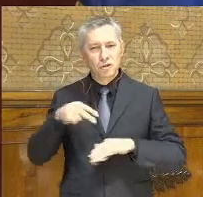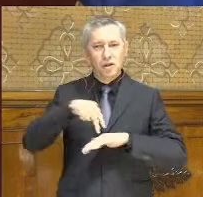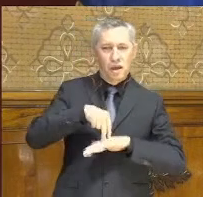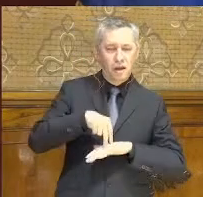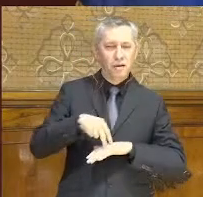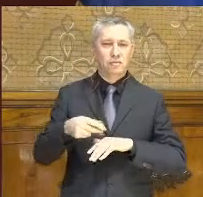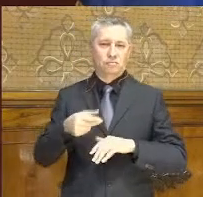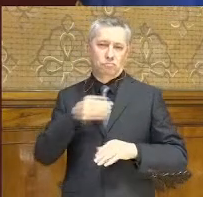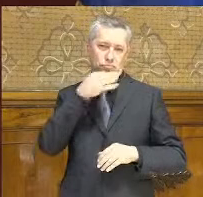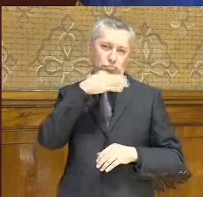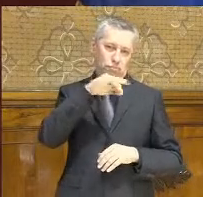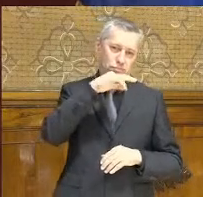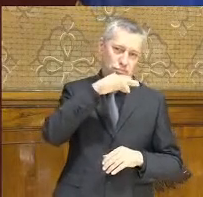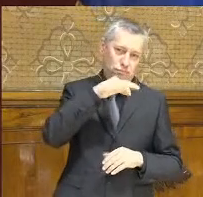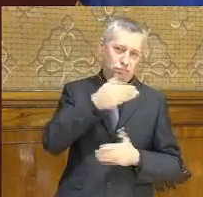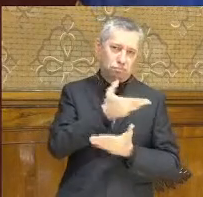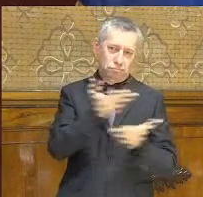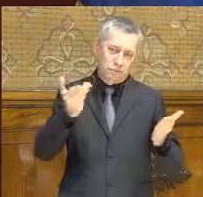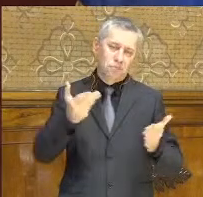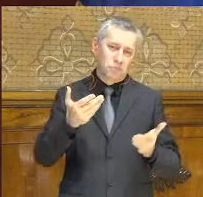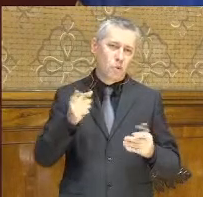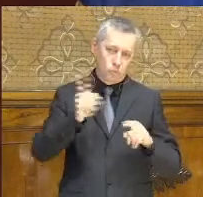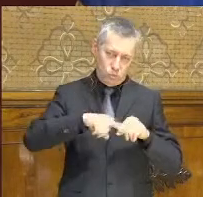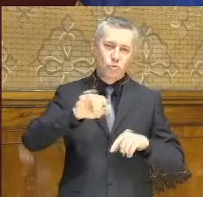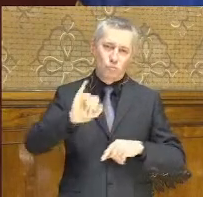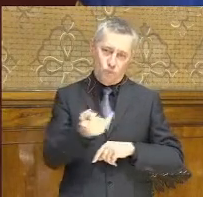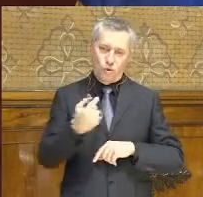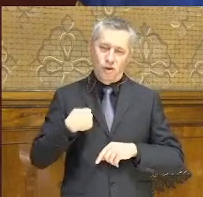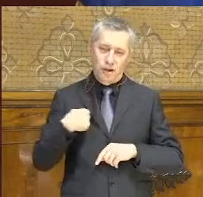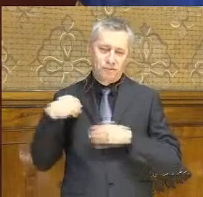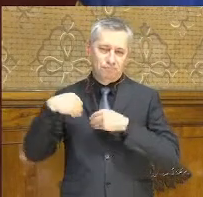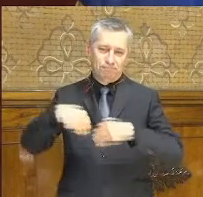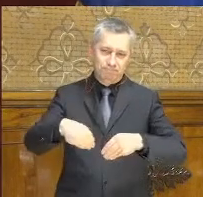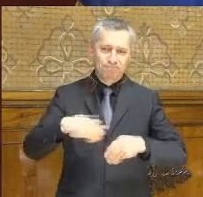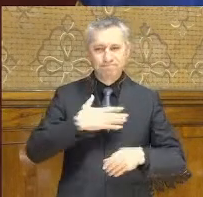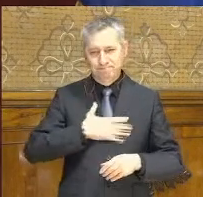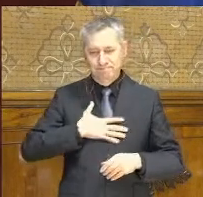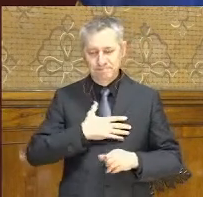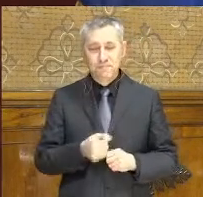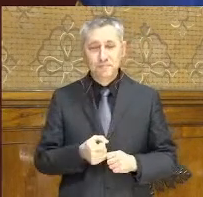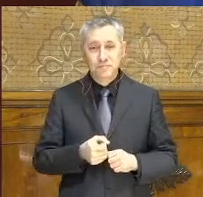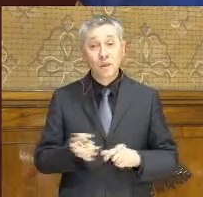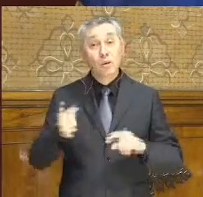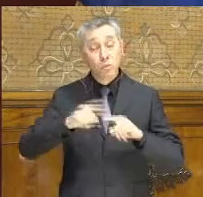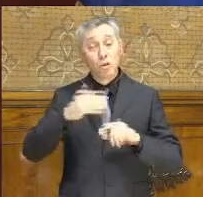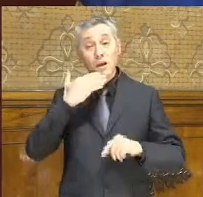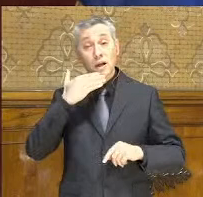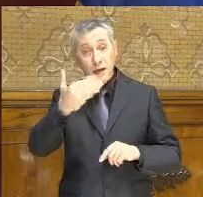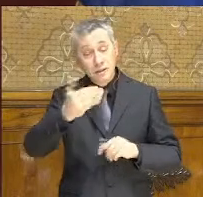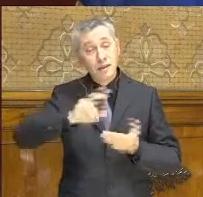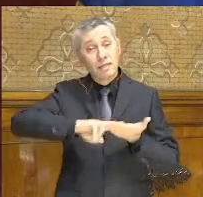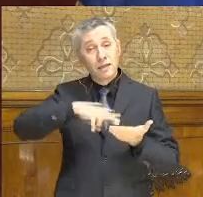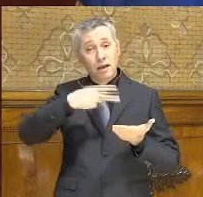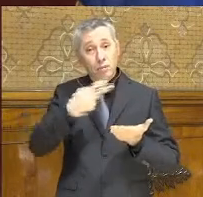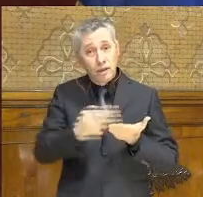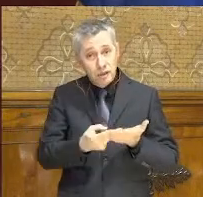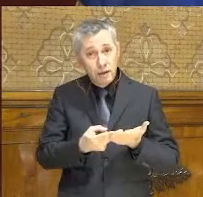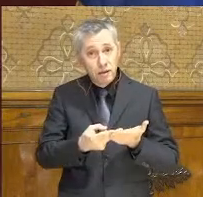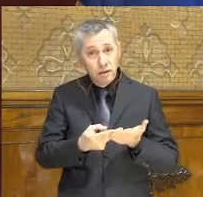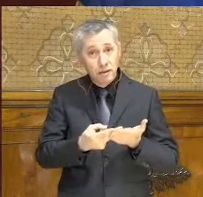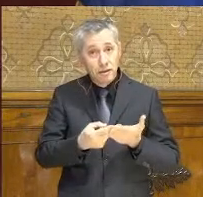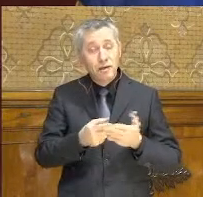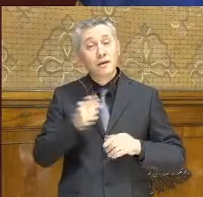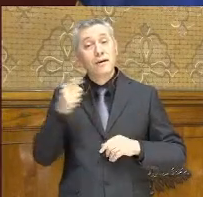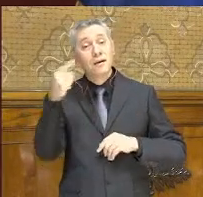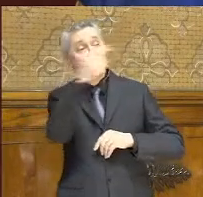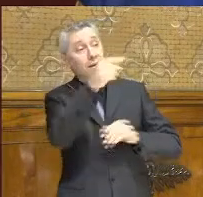be derelict of my duty if I did not thank the translator who is there and for whom I would like